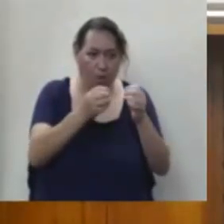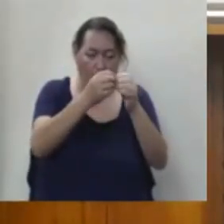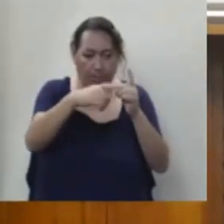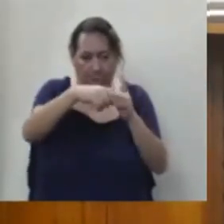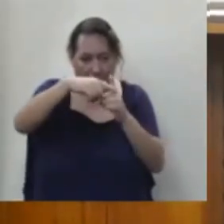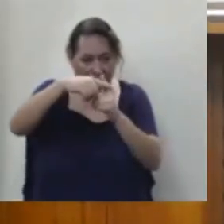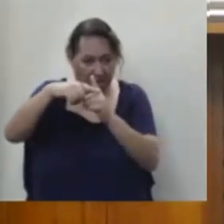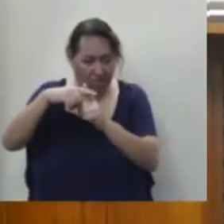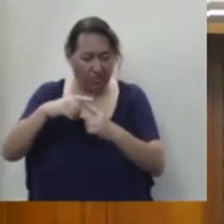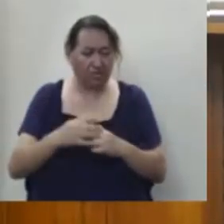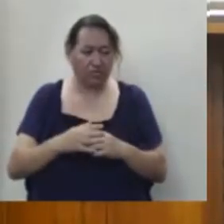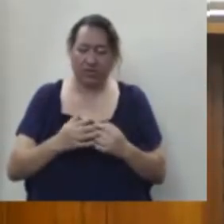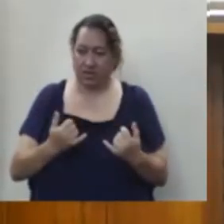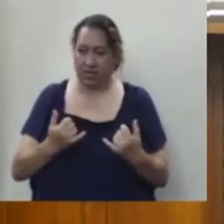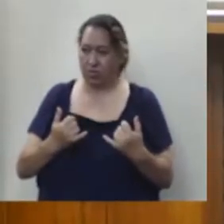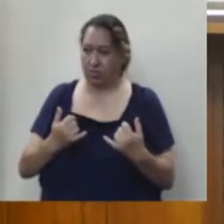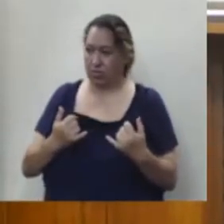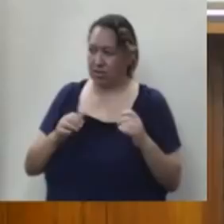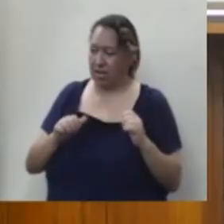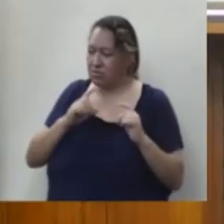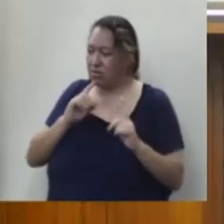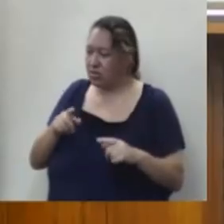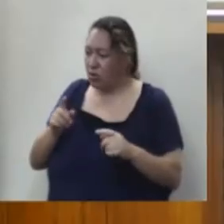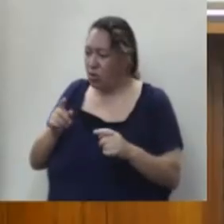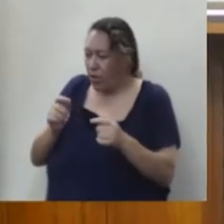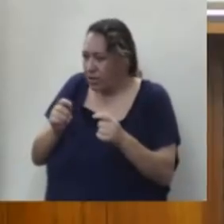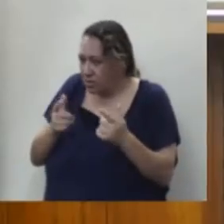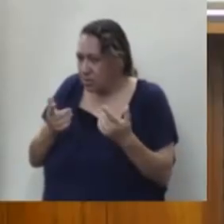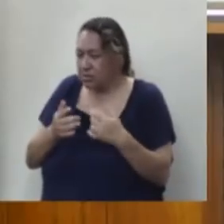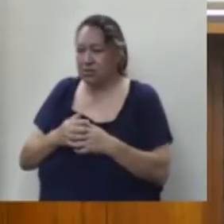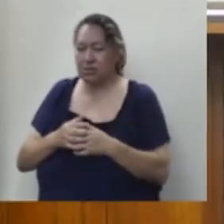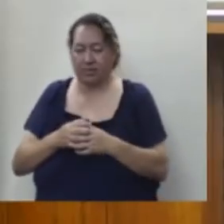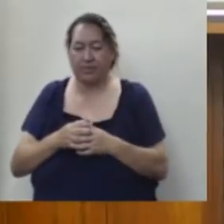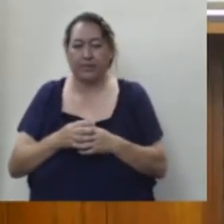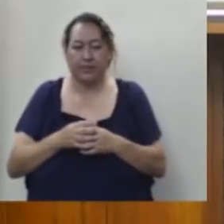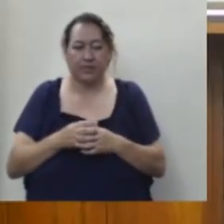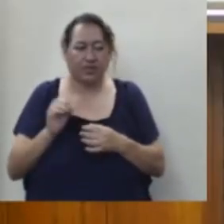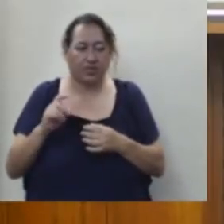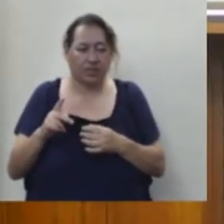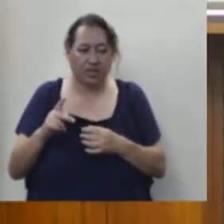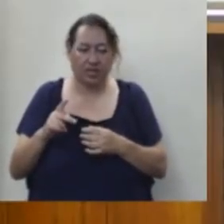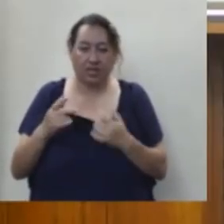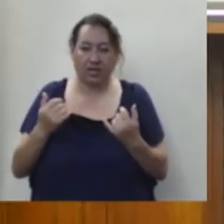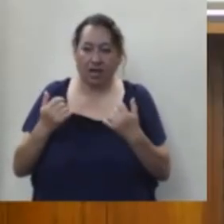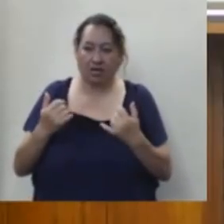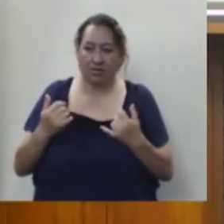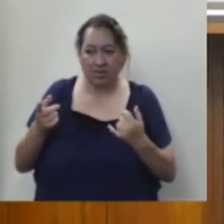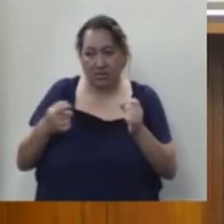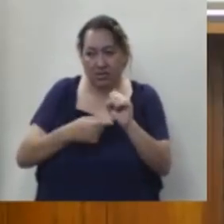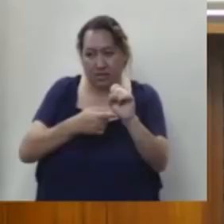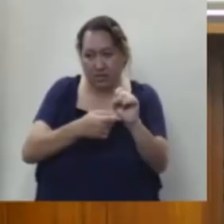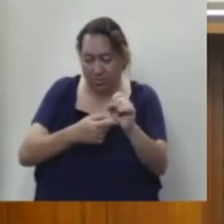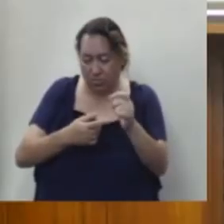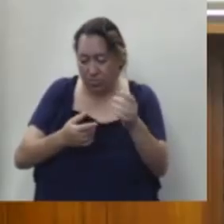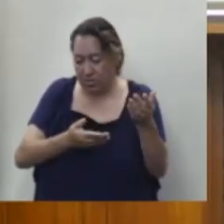Linda? Sure. I think, these specimens come to us or to public health via the